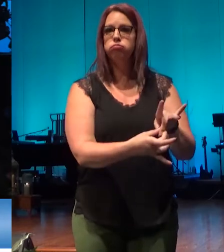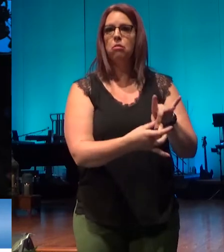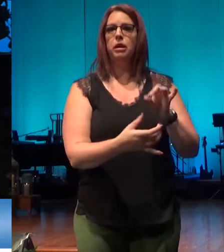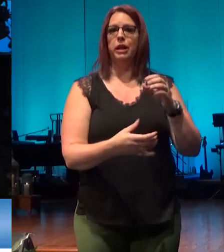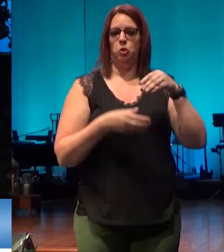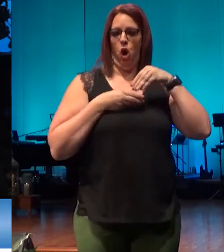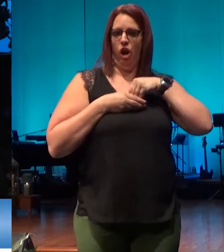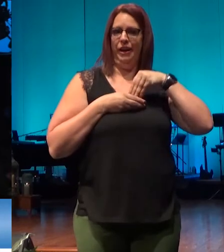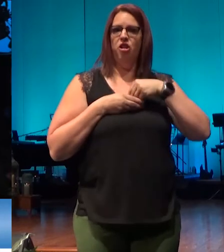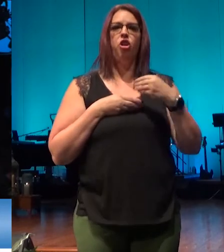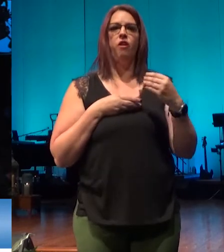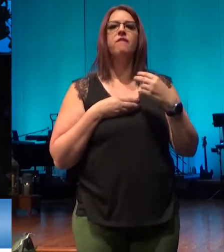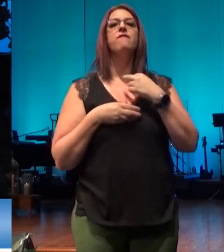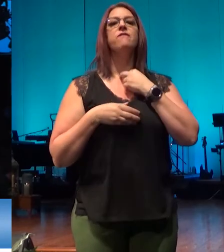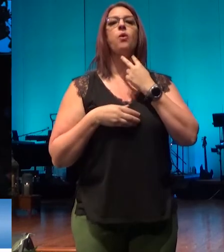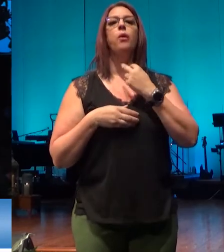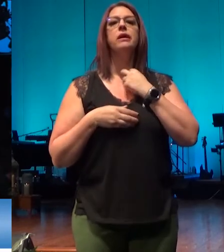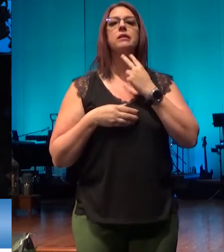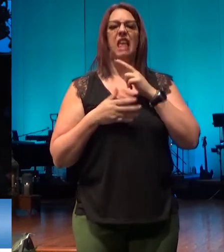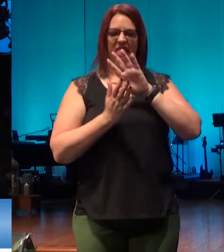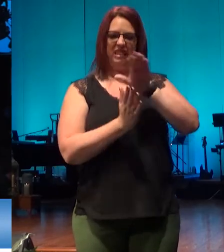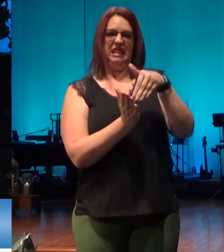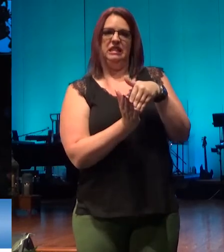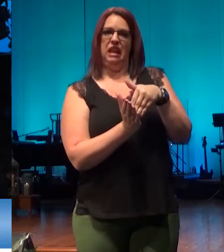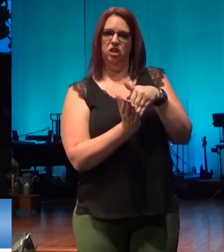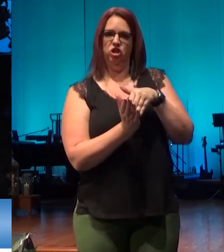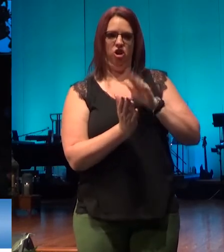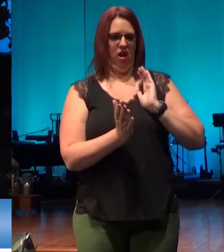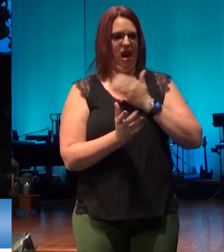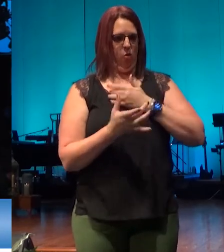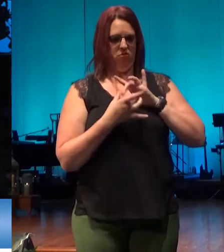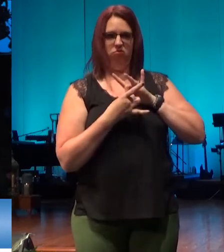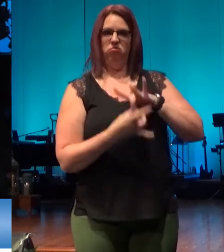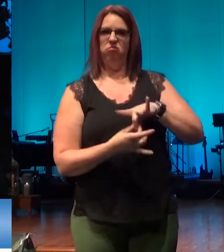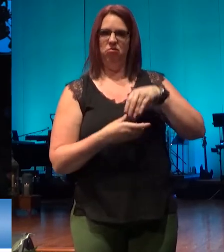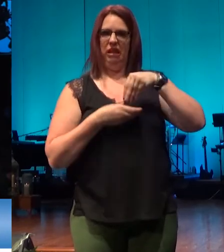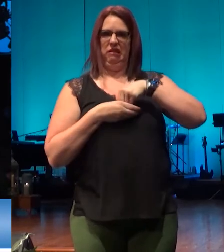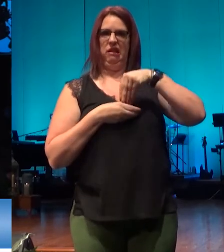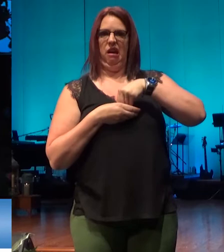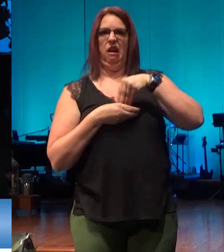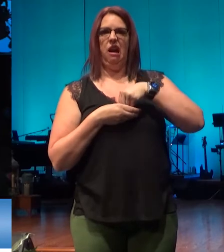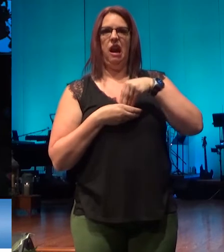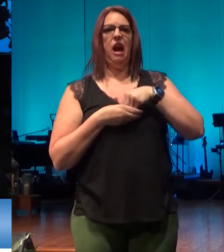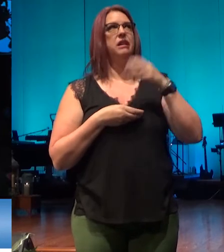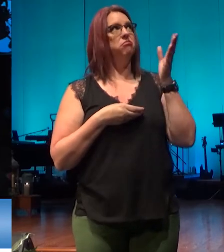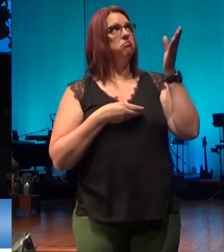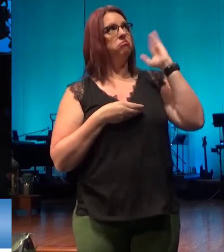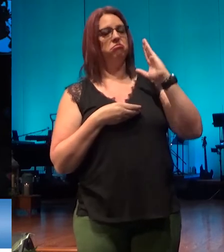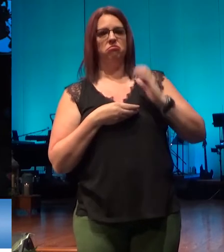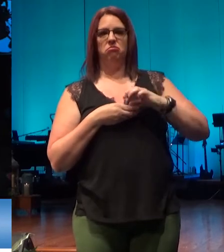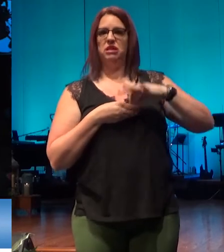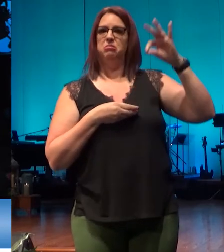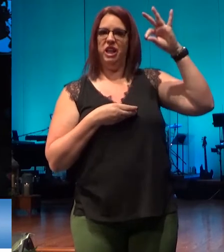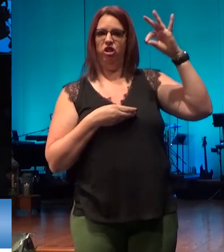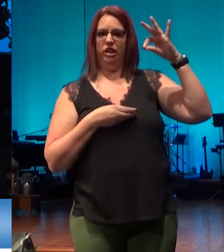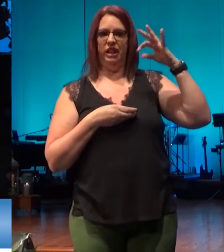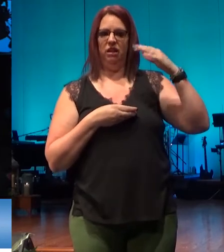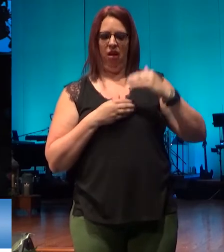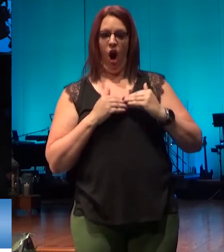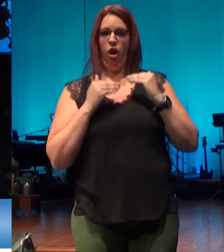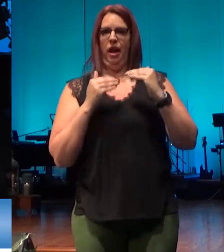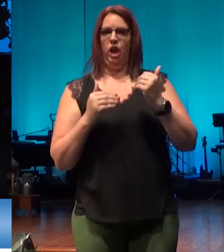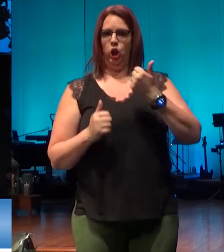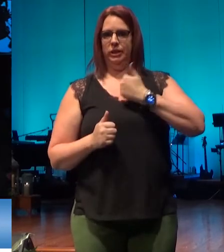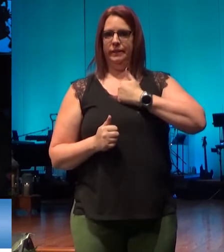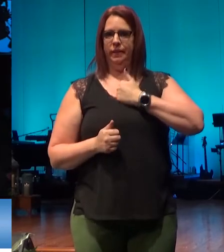inner voice that is the center of us, the connectedness within us, the divine presence, the higher self, the